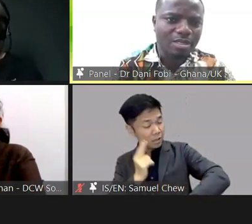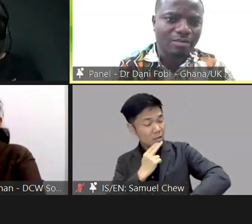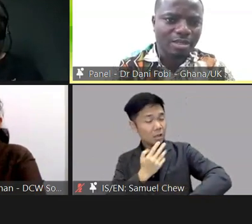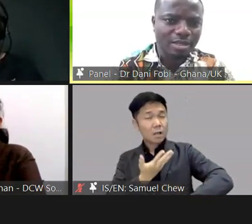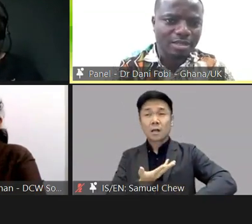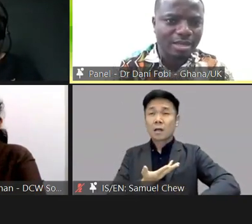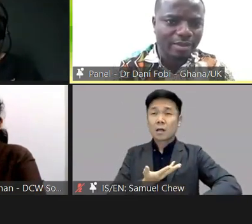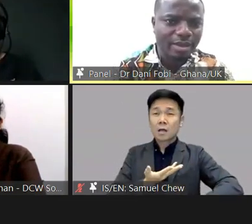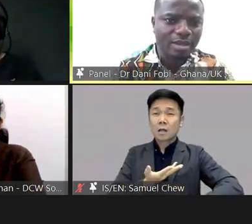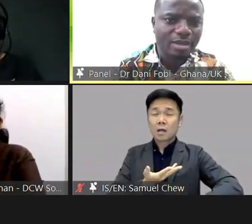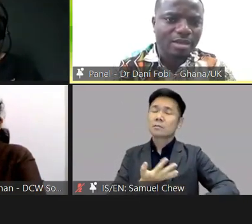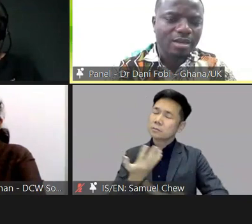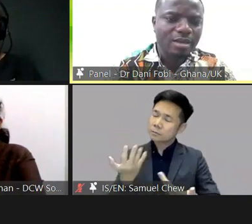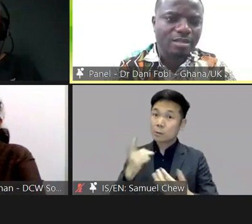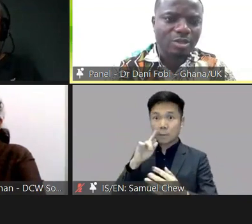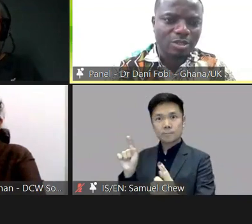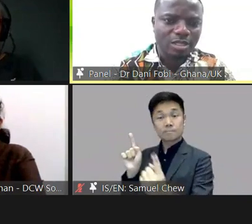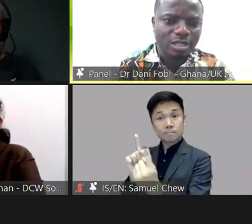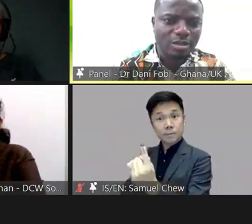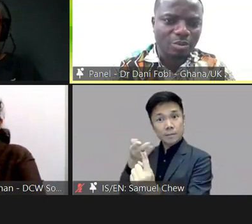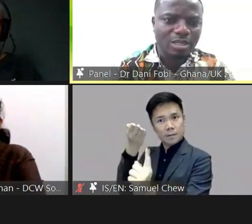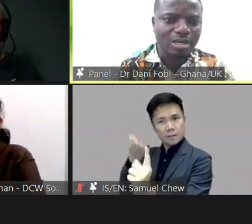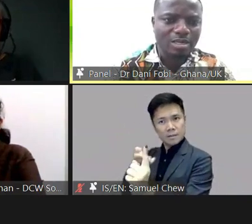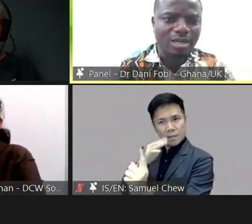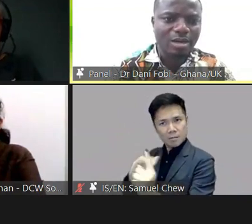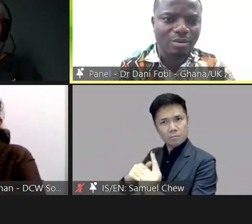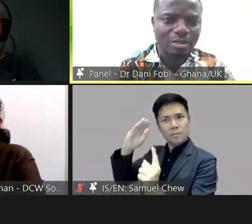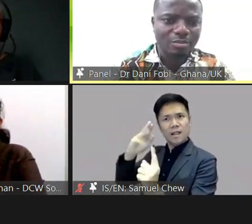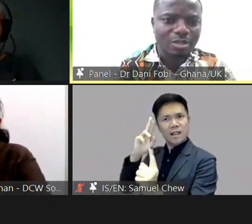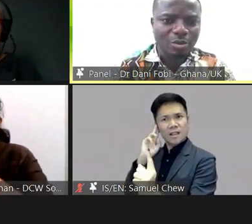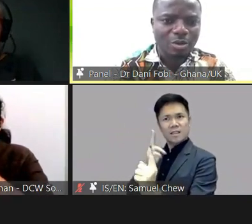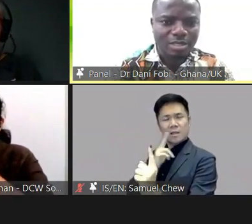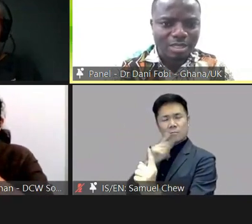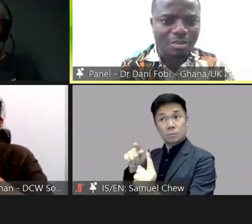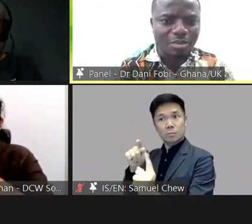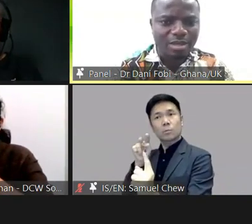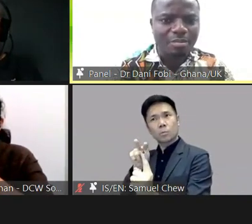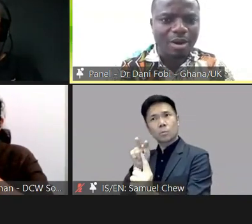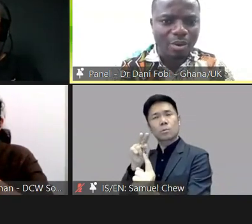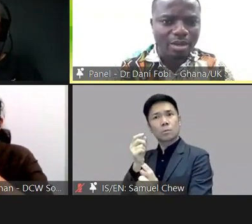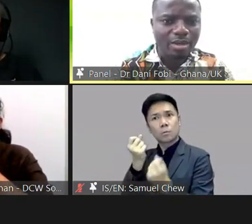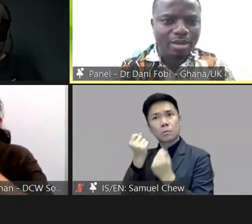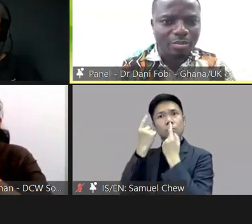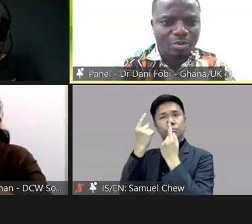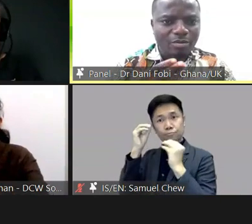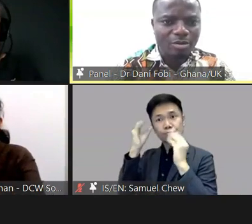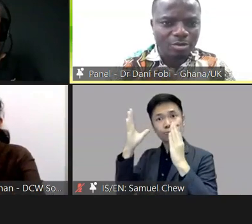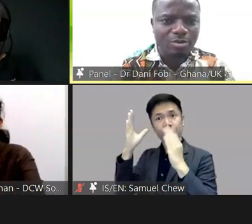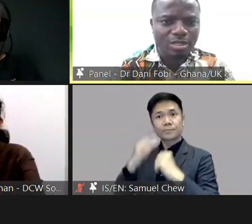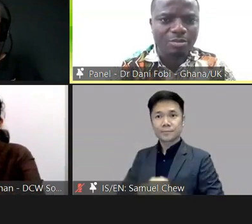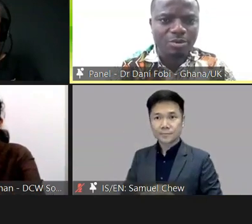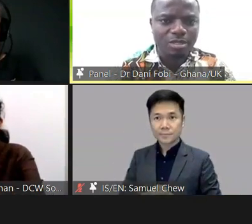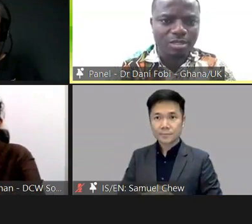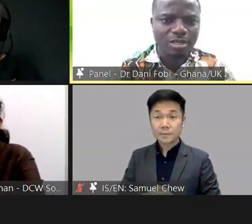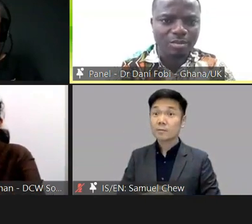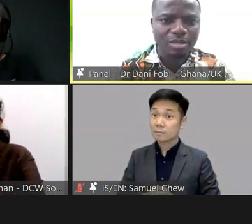the disadvantage that they think is associated with learning sign language. So when we start making them aware that people have gone through